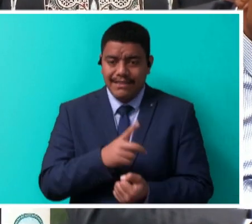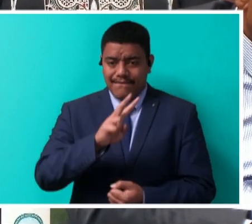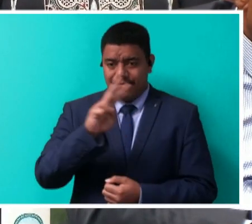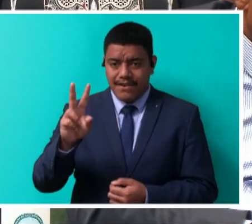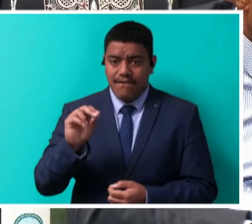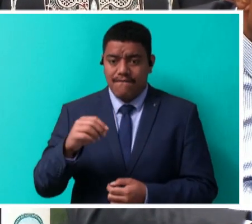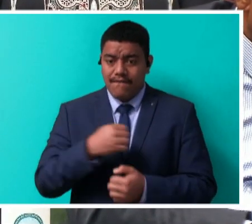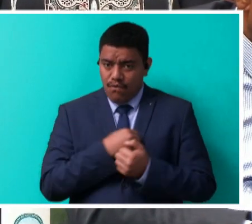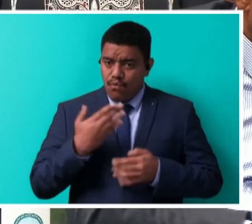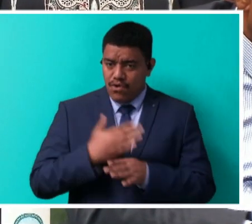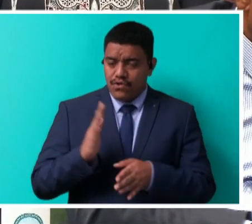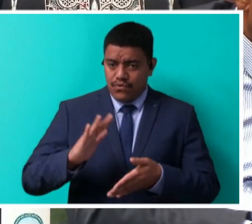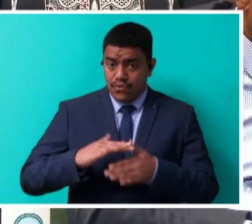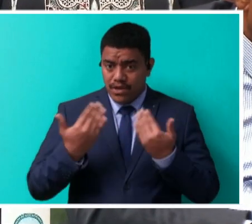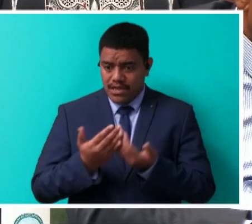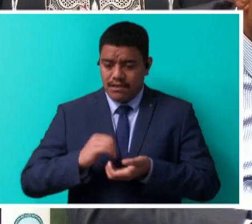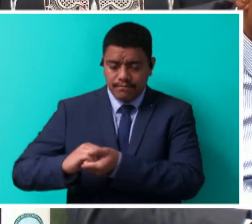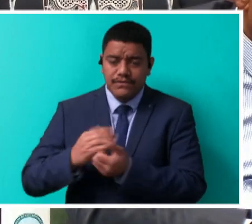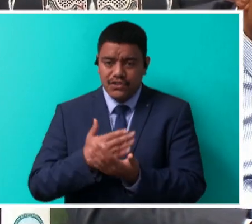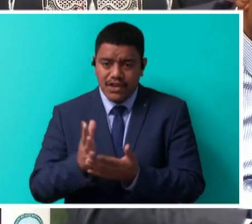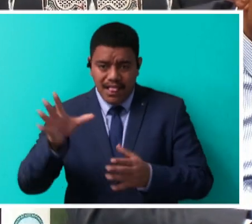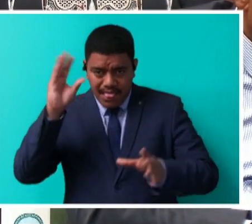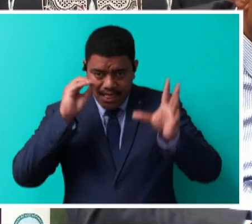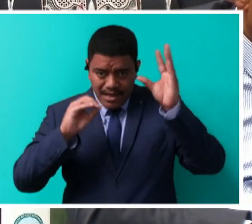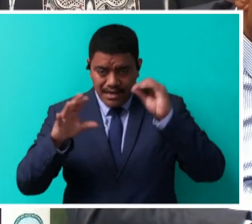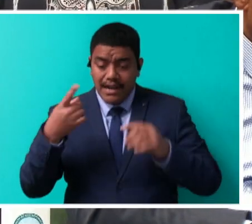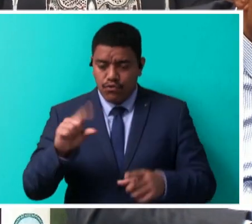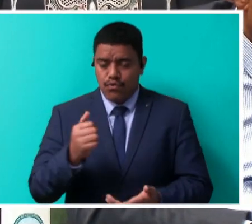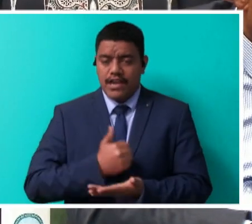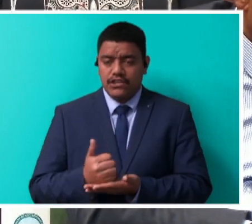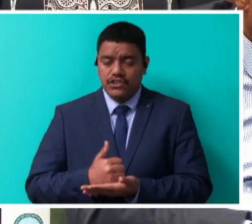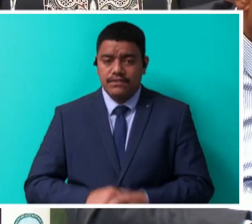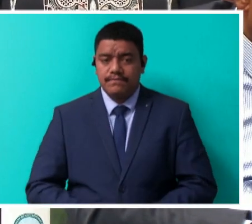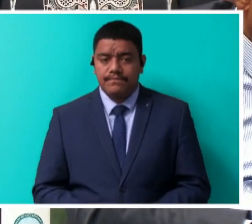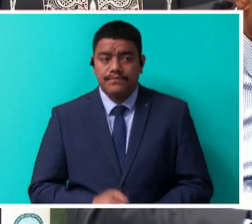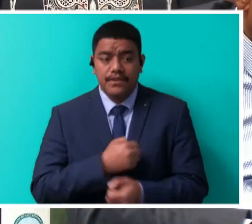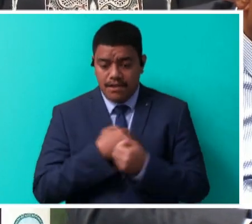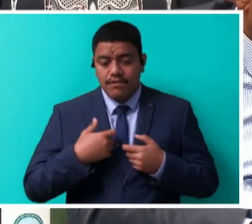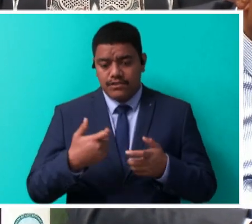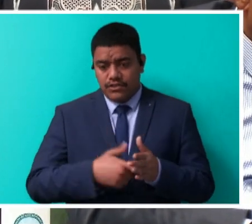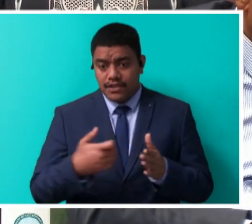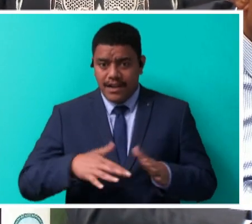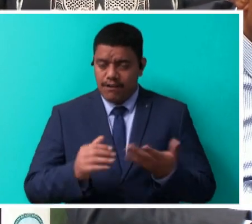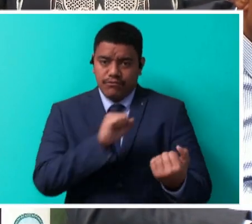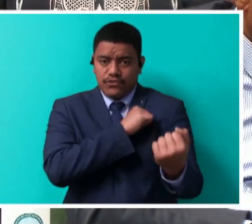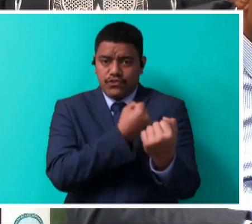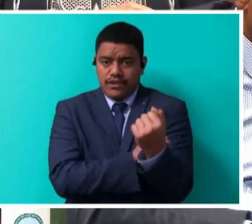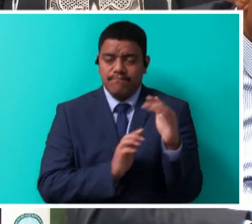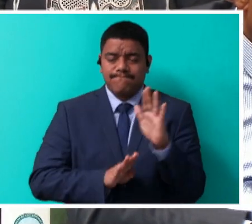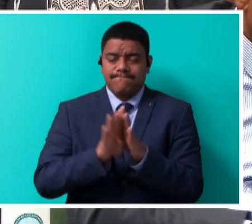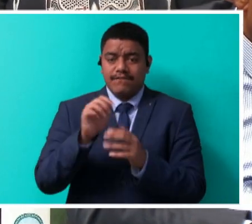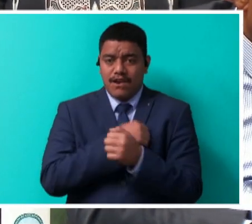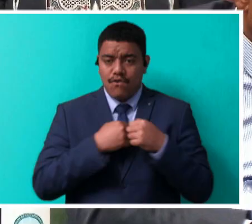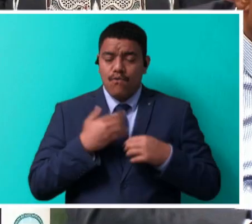regional solidarity, shared learning, and collective action. Our journey is strengthening justice systems. It's not